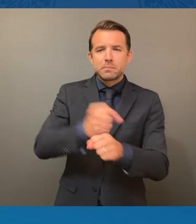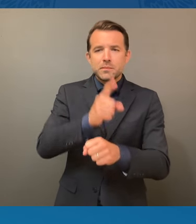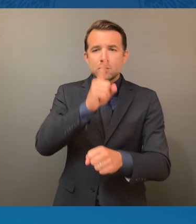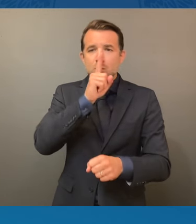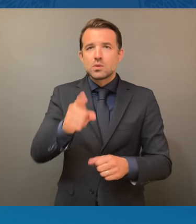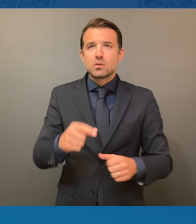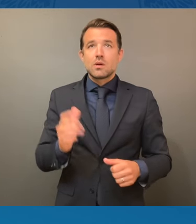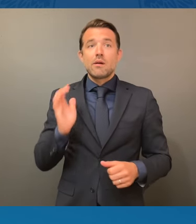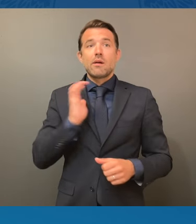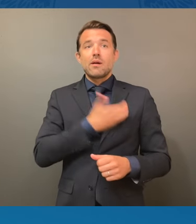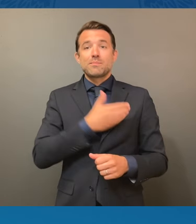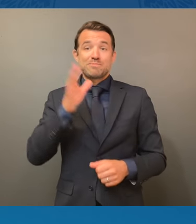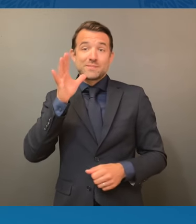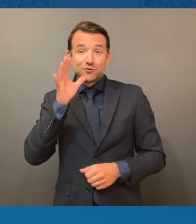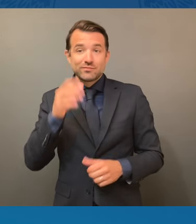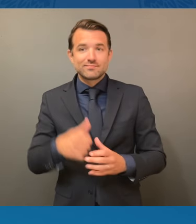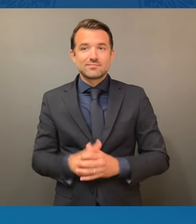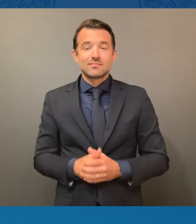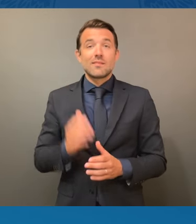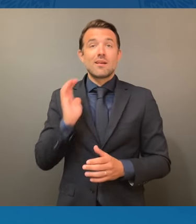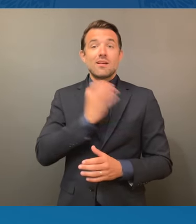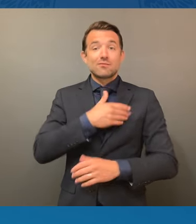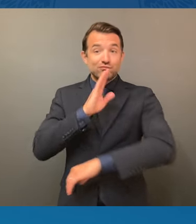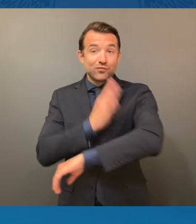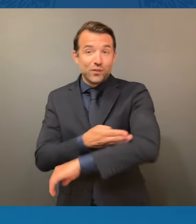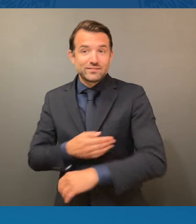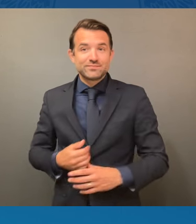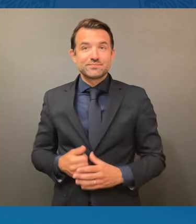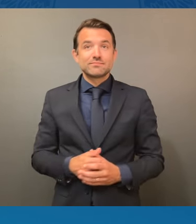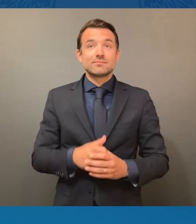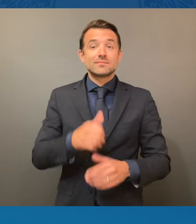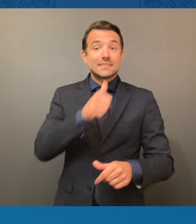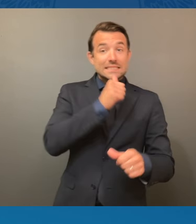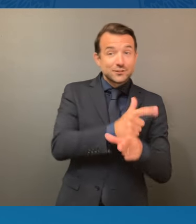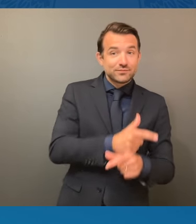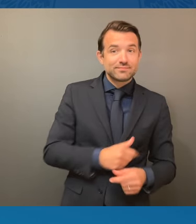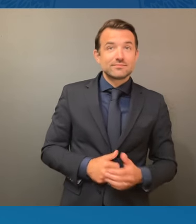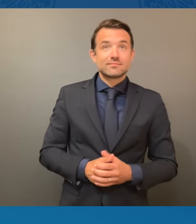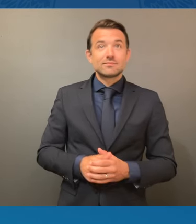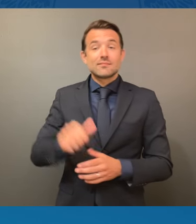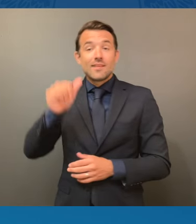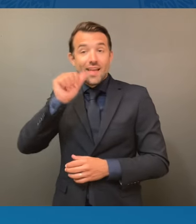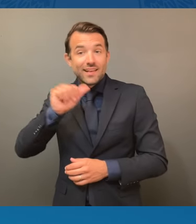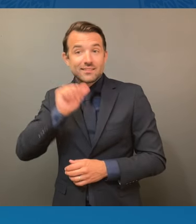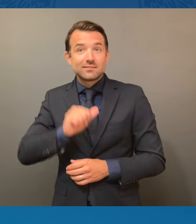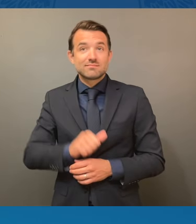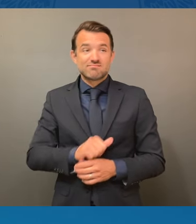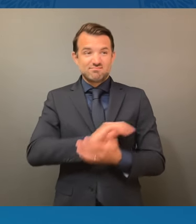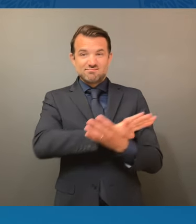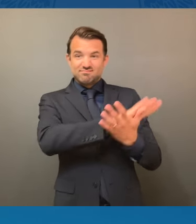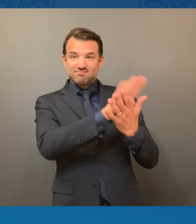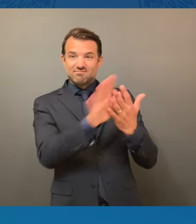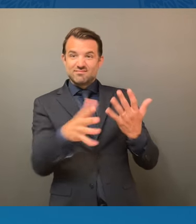daughters, our sisters, and our aunties have the health care that they need to